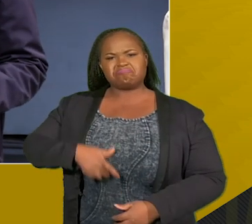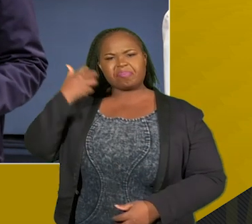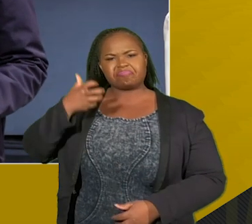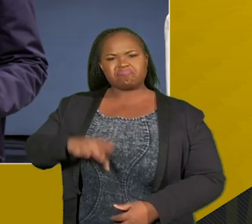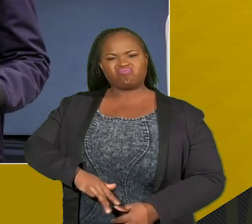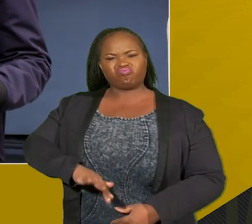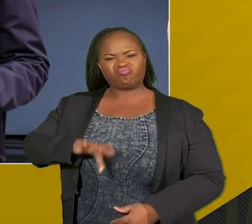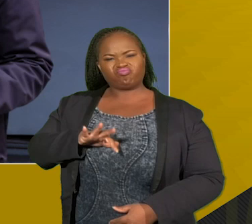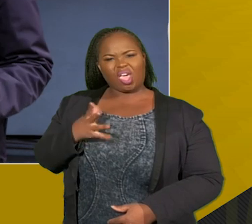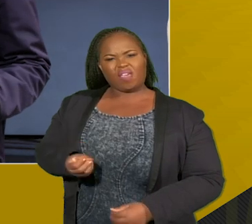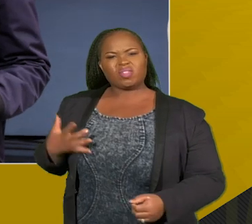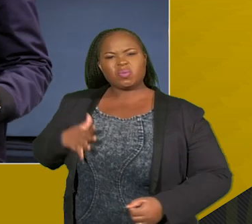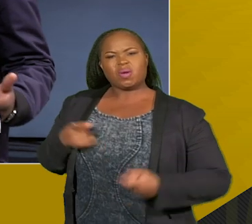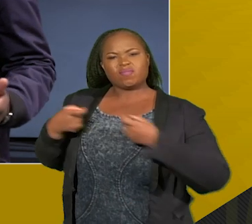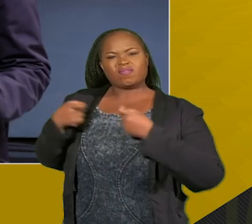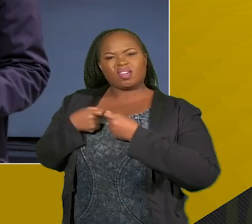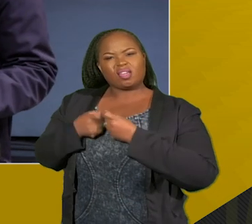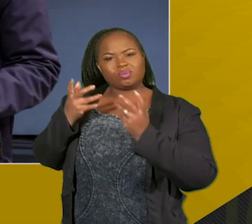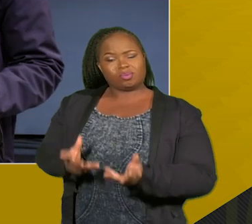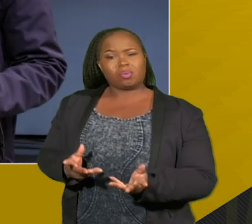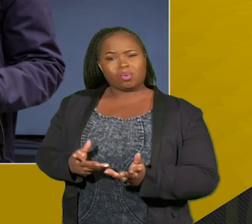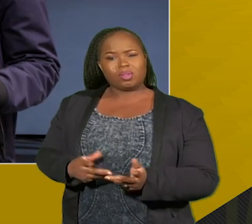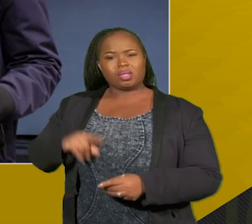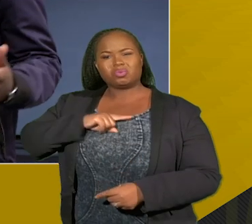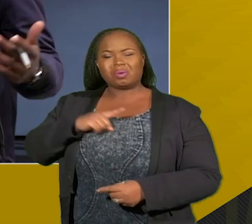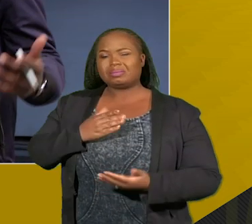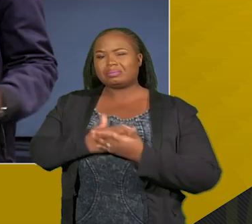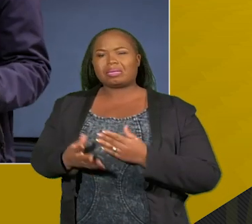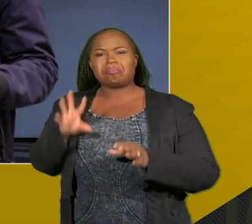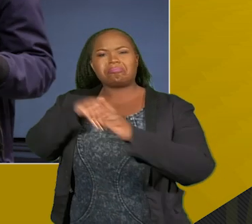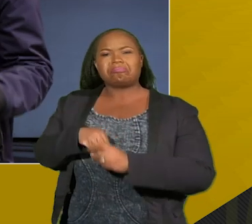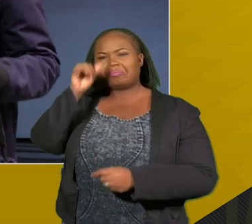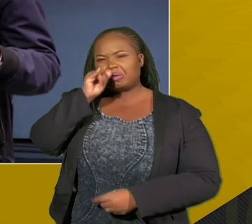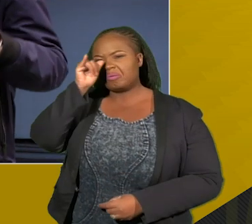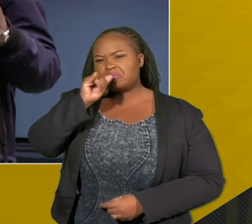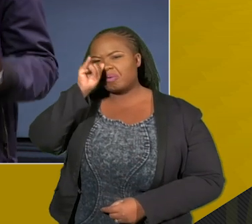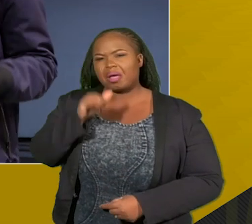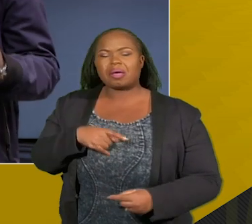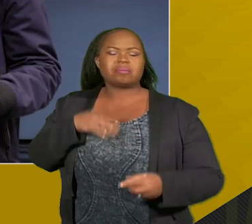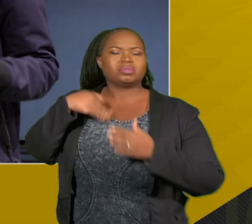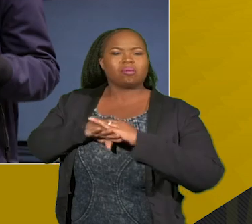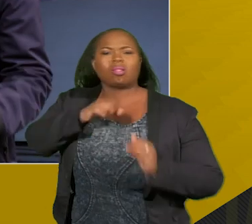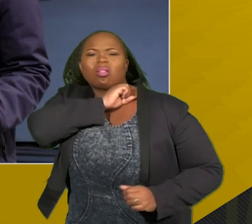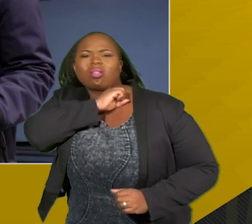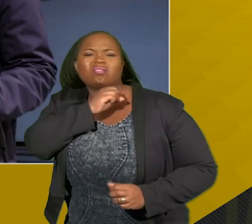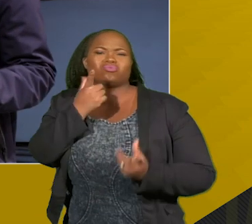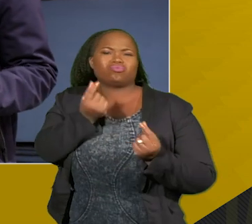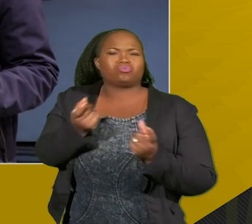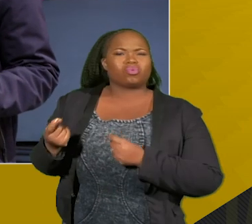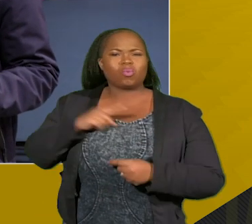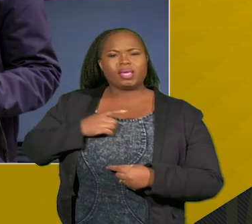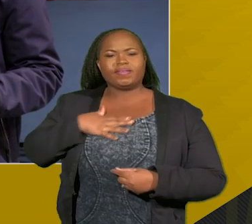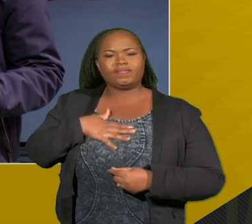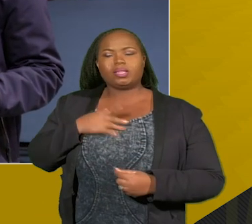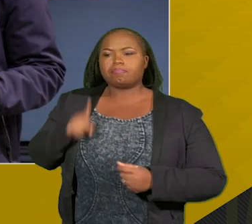babe nodlame, bafuna ukulwa, abanye babagcine beze bebe zigebengu, beqhekeza, just because there is the pressure for them to provide as